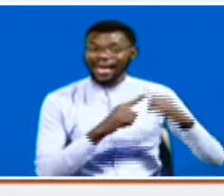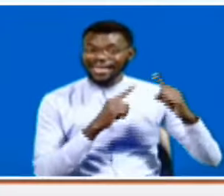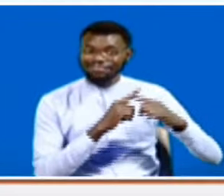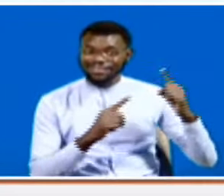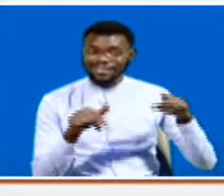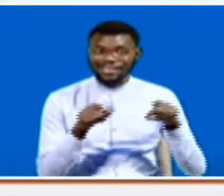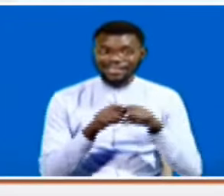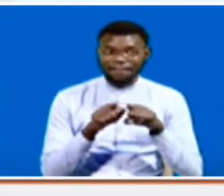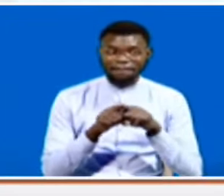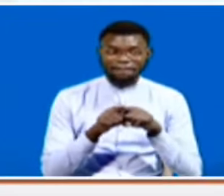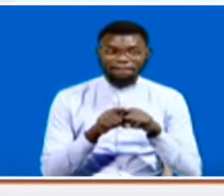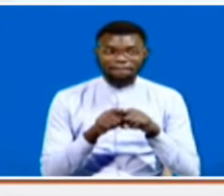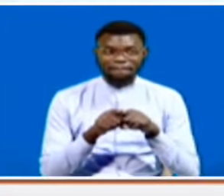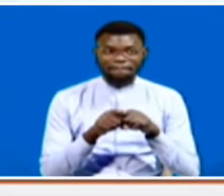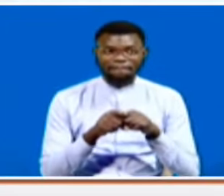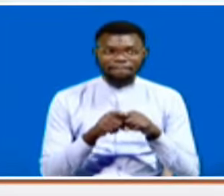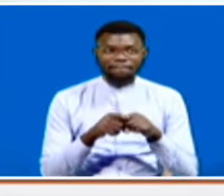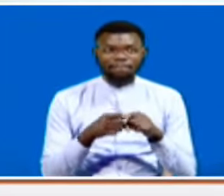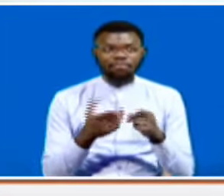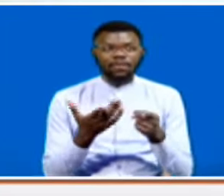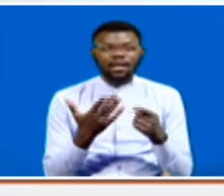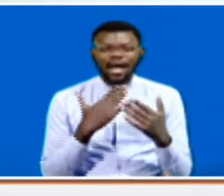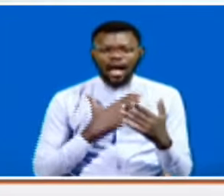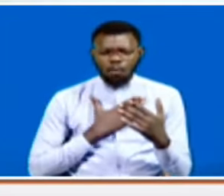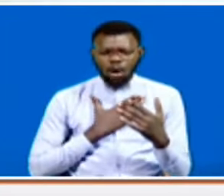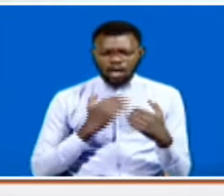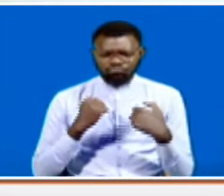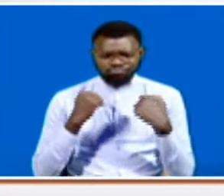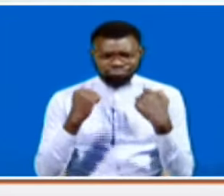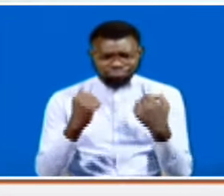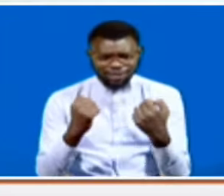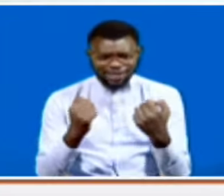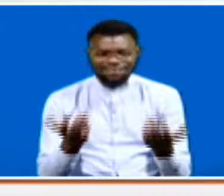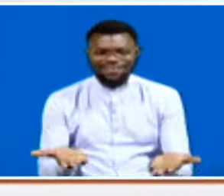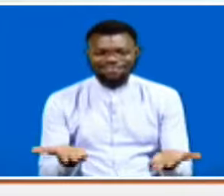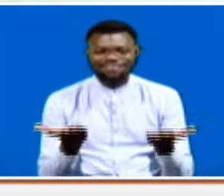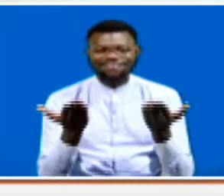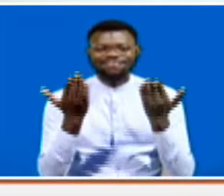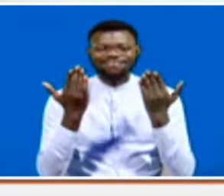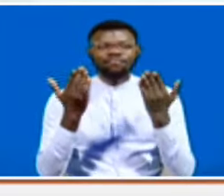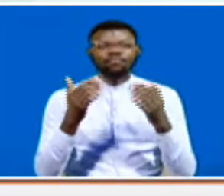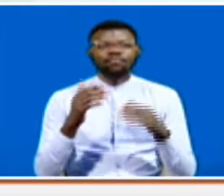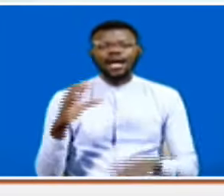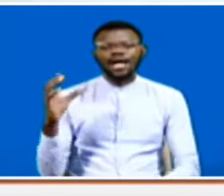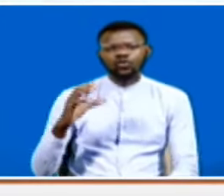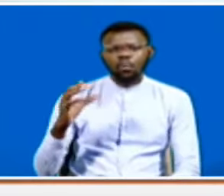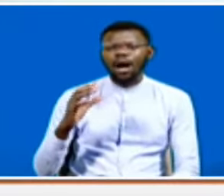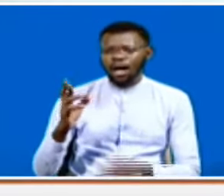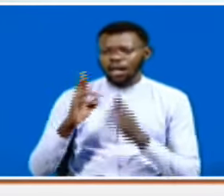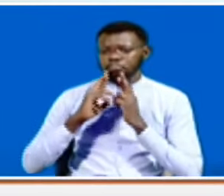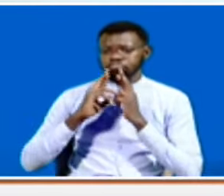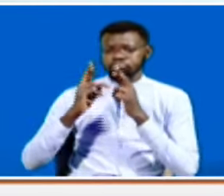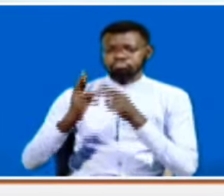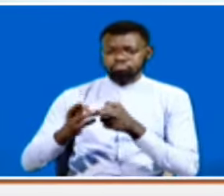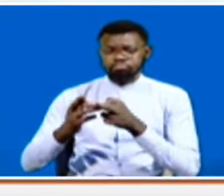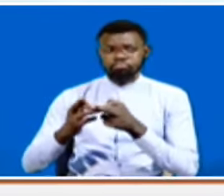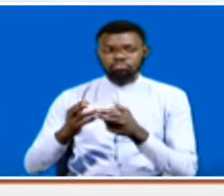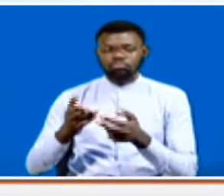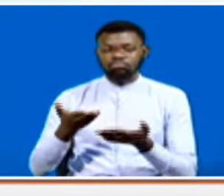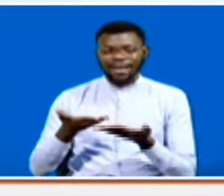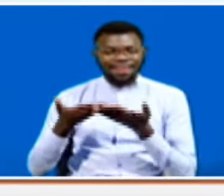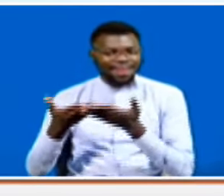areas of improvement, and build on our strengths that we already have. This feedback will be instrumental in shaping not only our